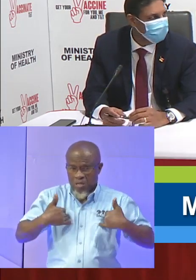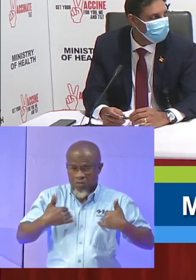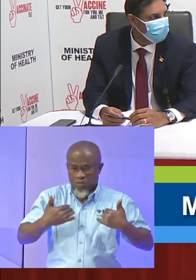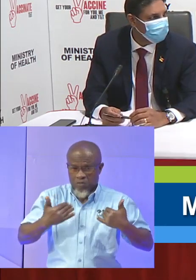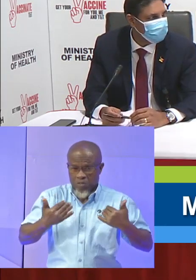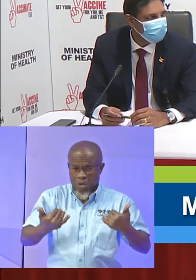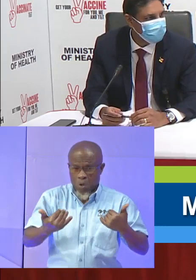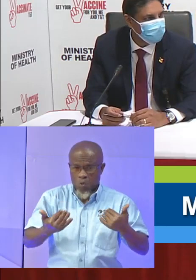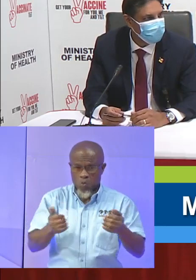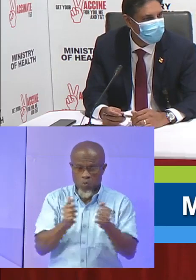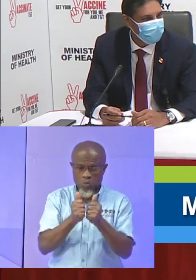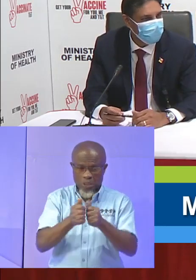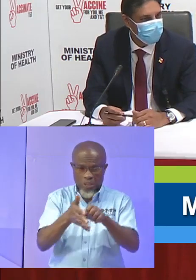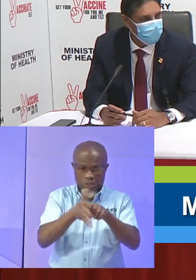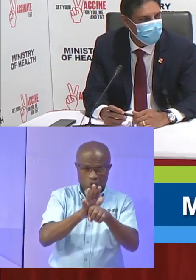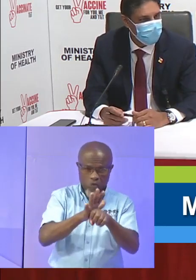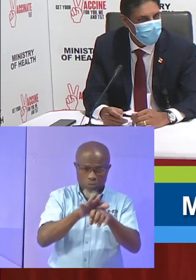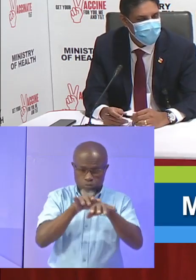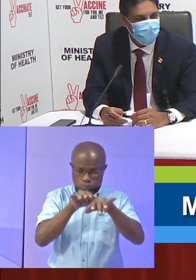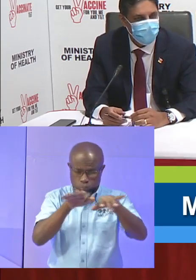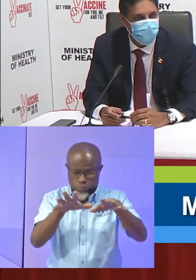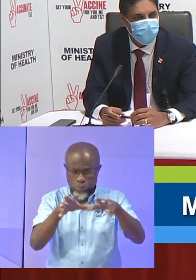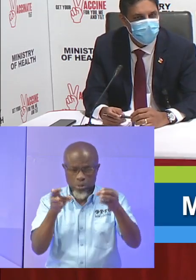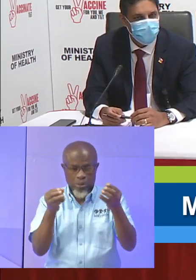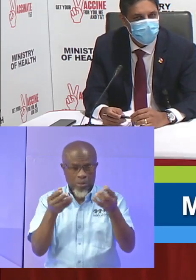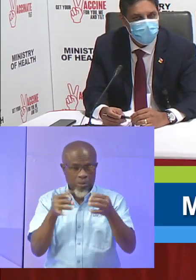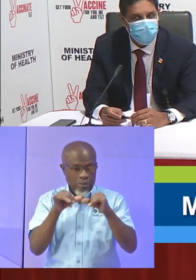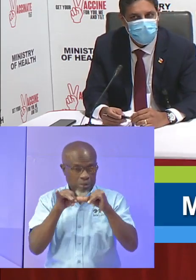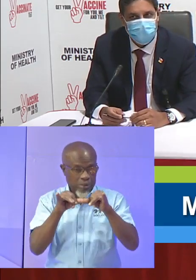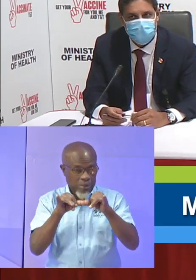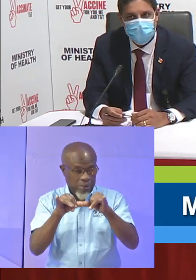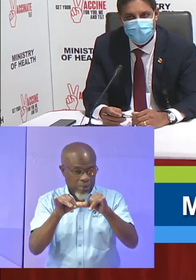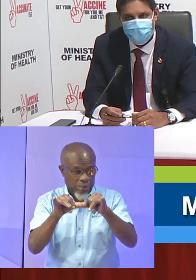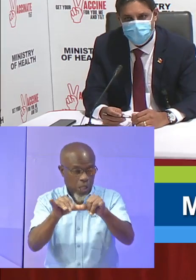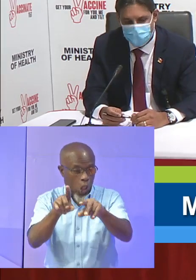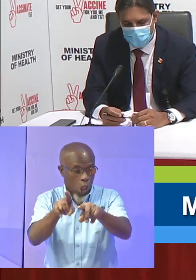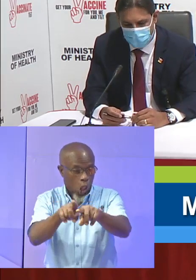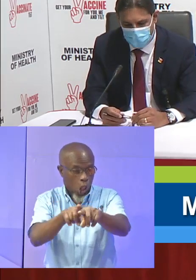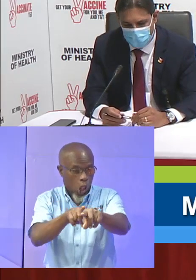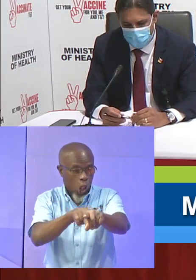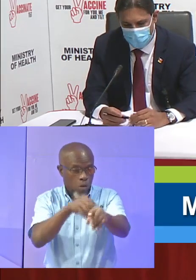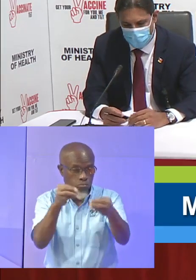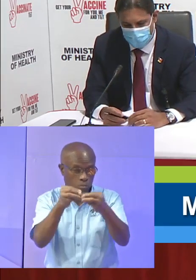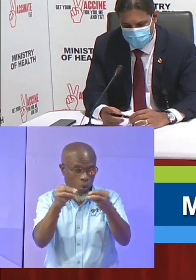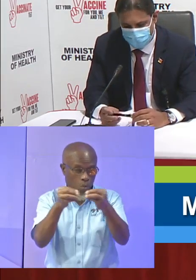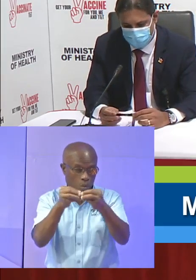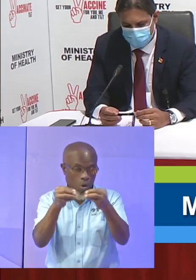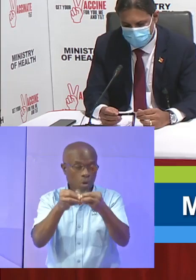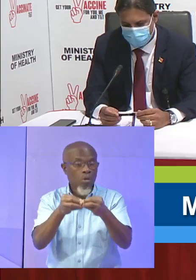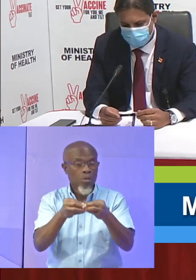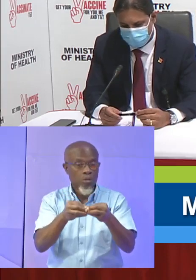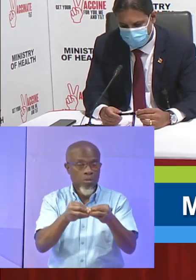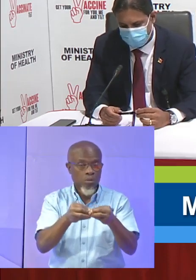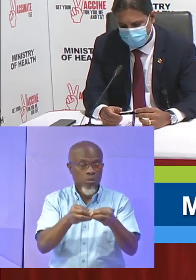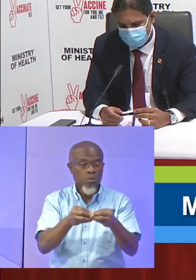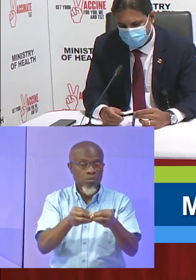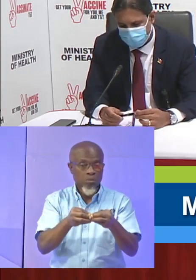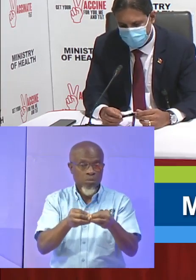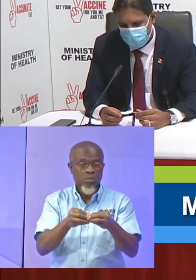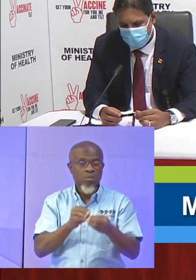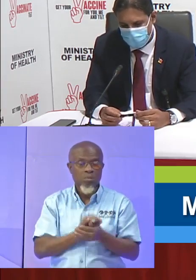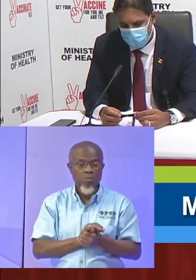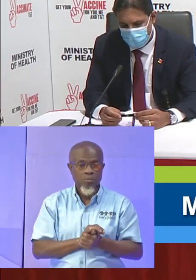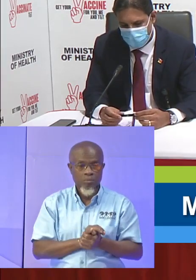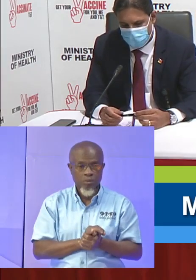perhaps anticipated, because we already know how transmissible Omicron is, and to have the